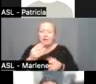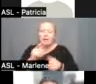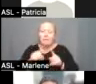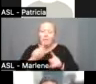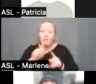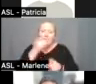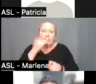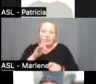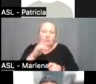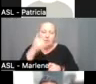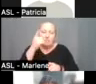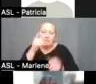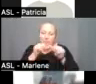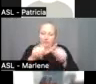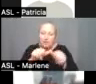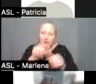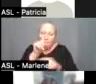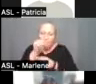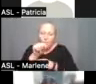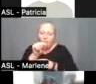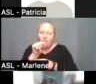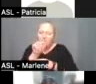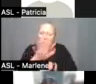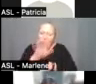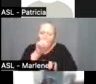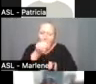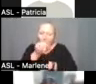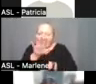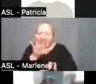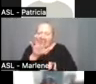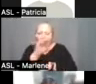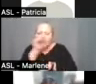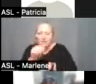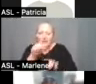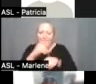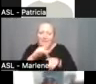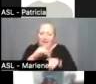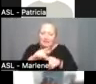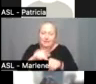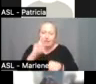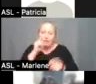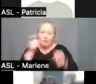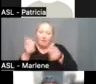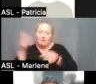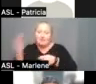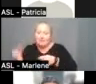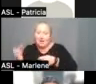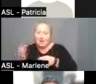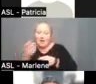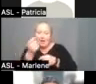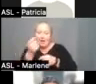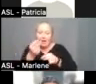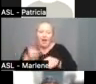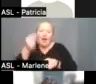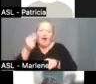maintain sort of a 1.5 ish percent um vacancy on the management side we had a slightly higher rate